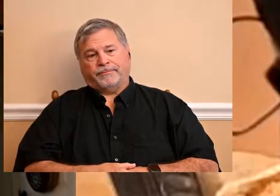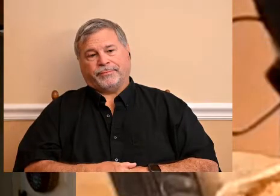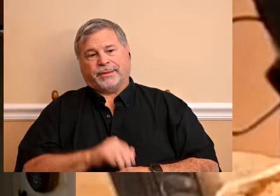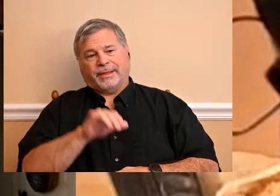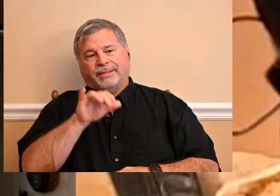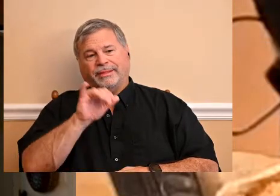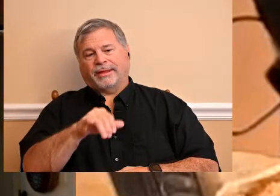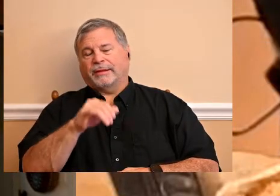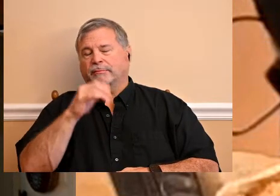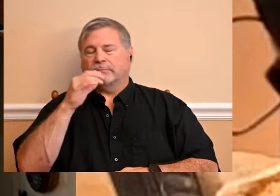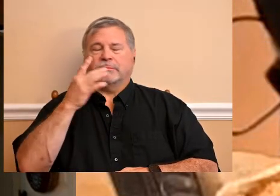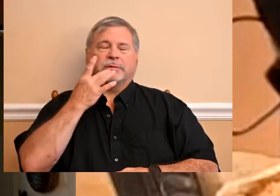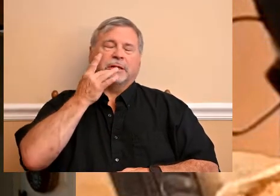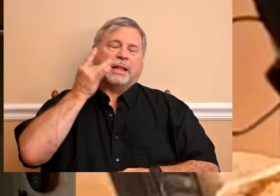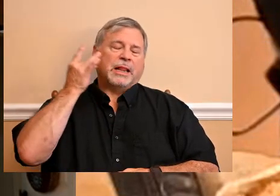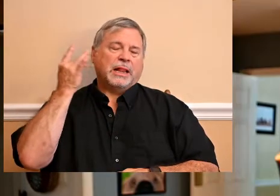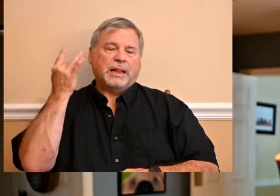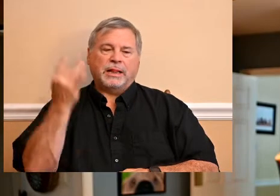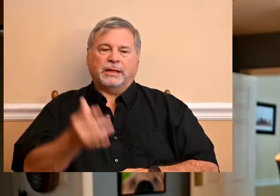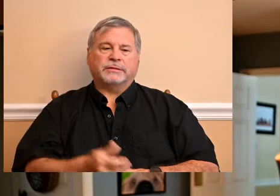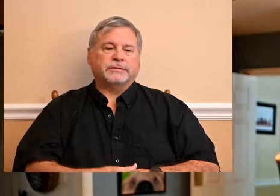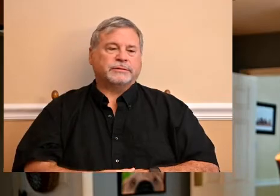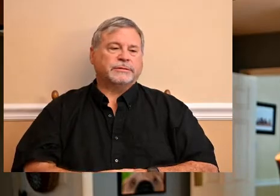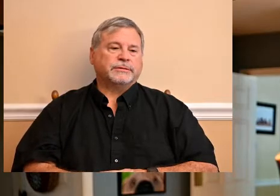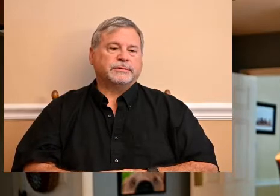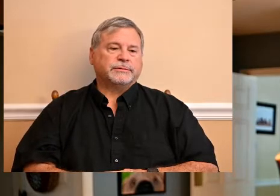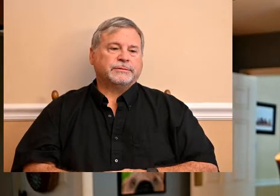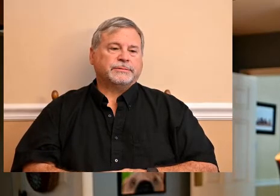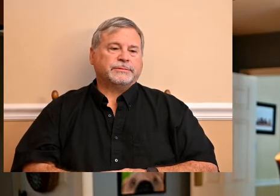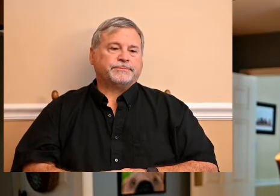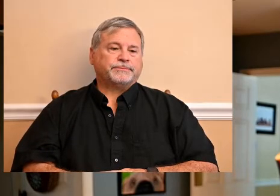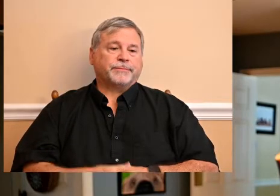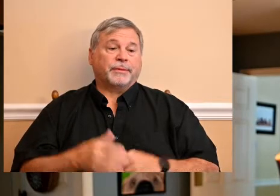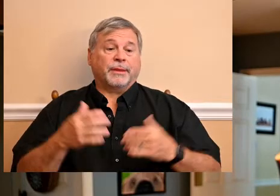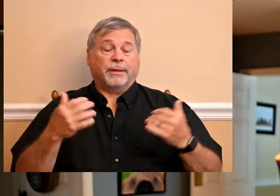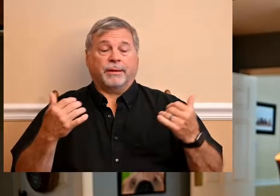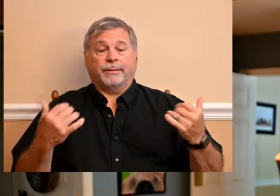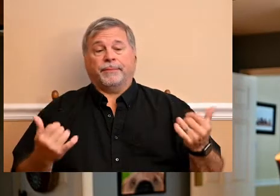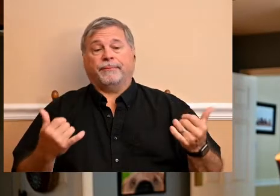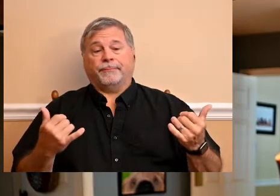And look at that. That is absolutely delicious.